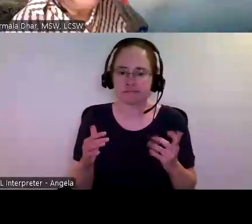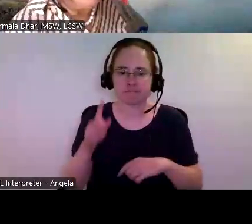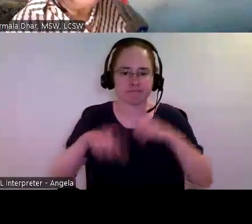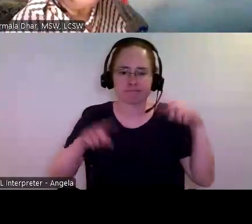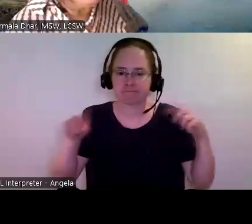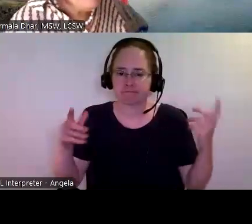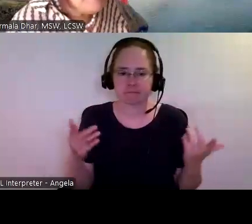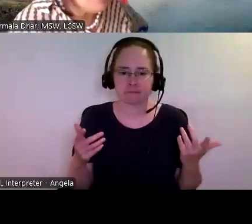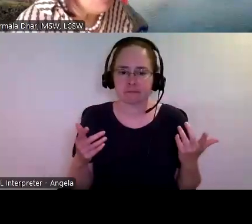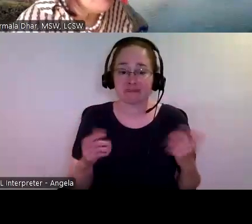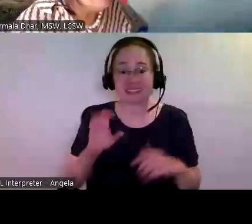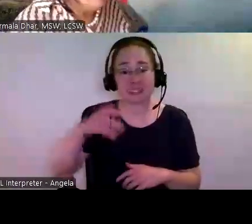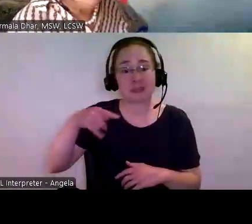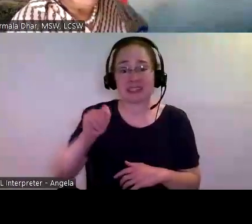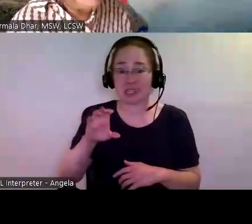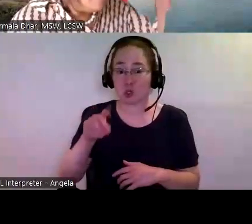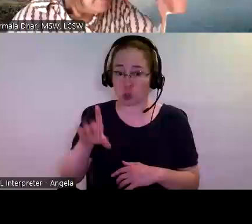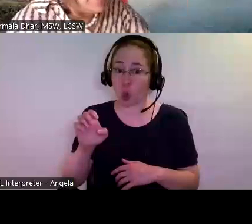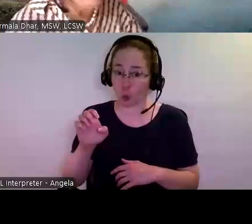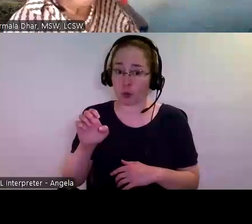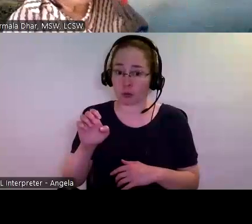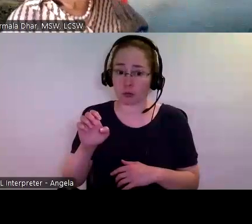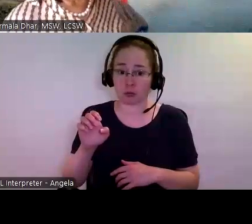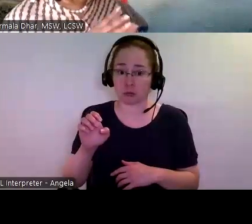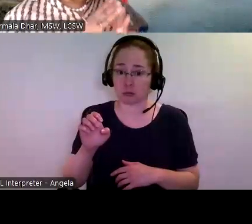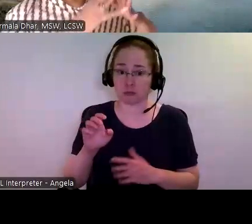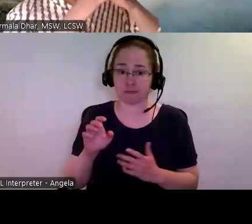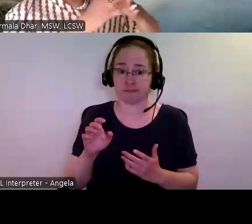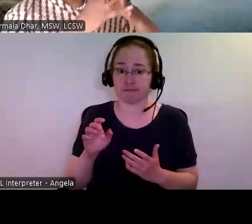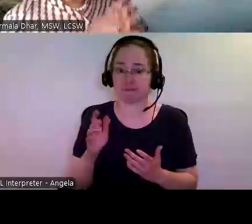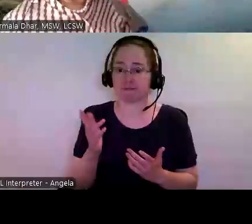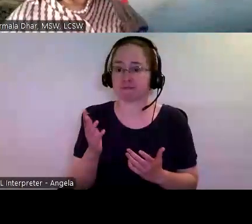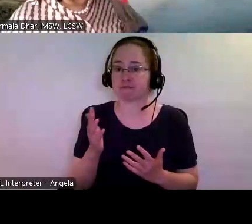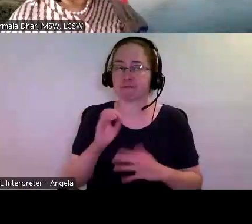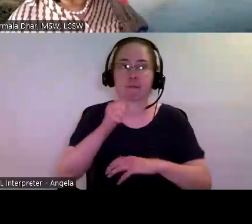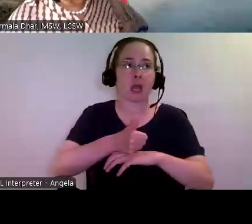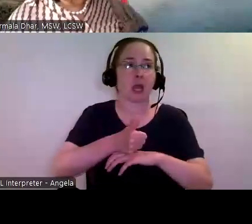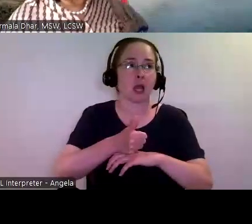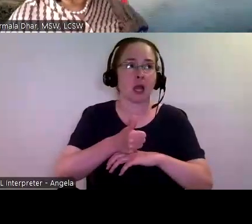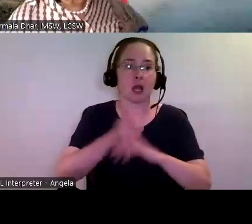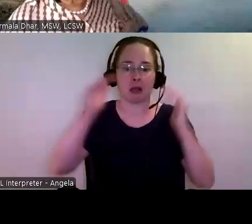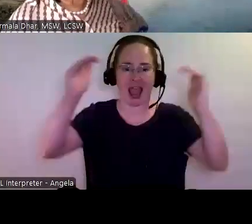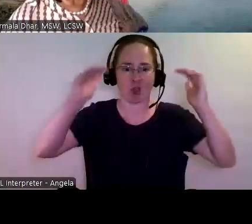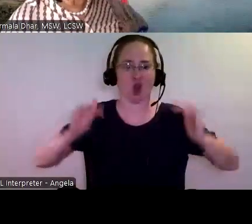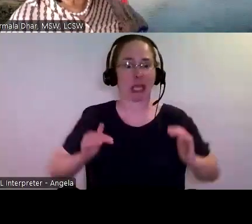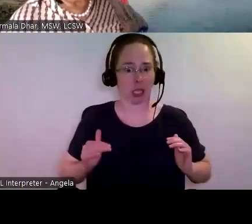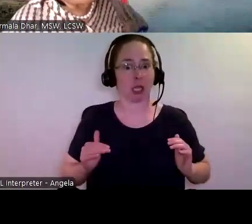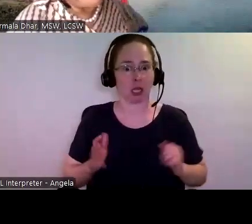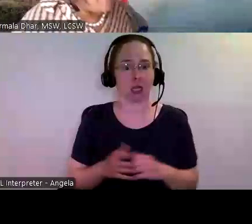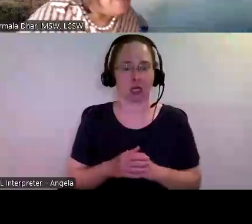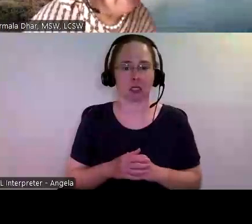are CPT codes kind of built like in a hierarchy here. So I